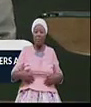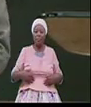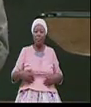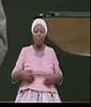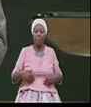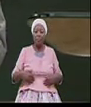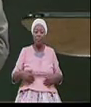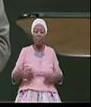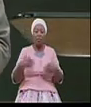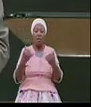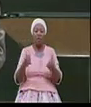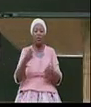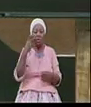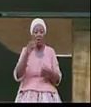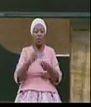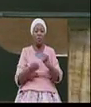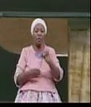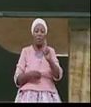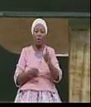one. Number one,